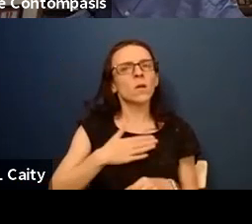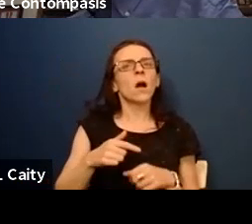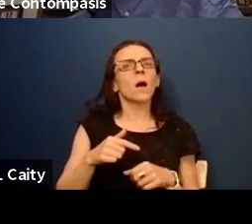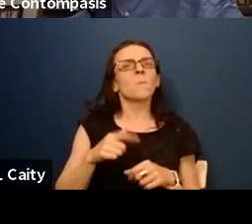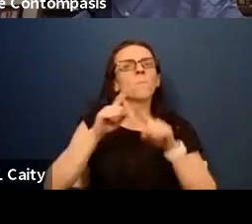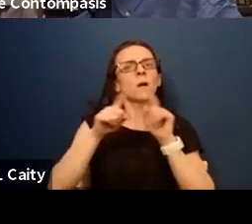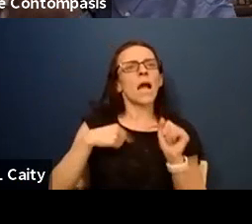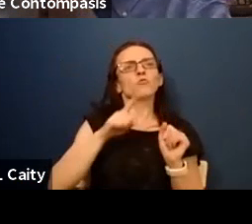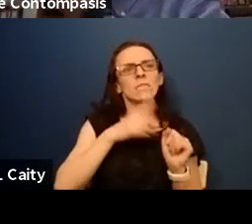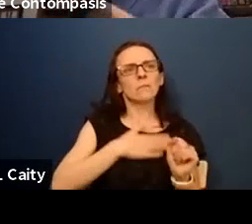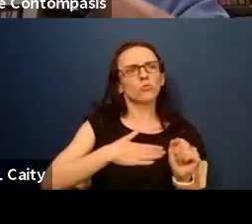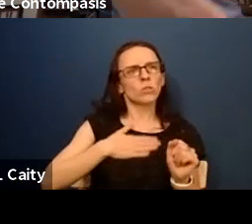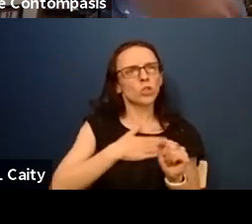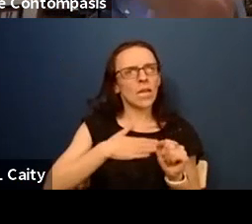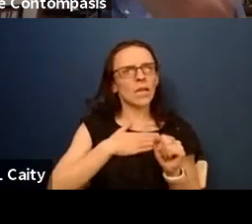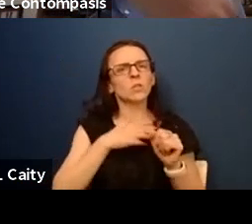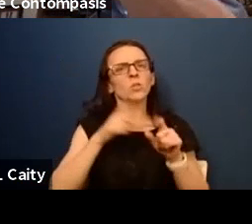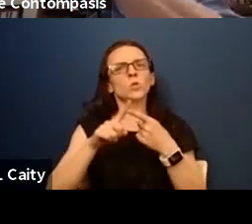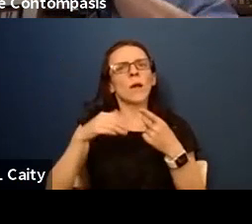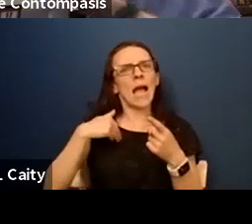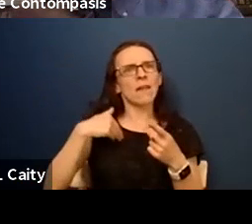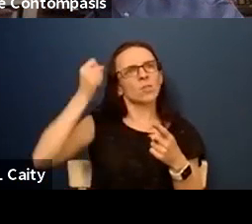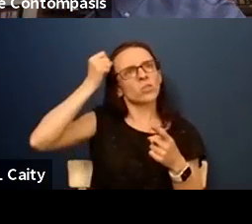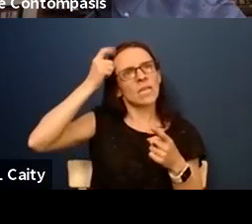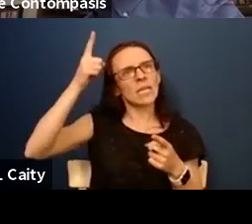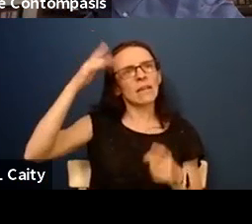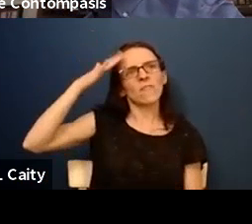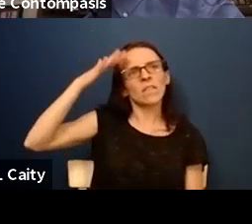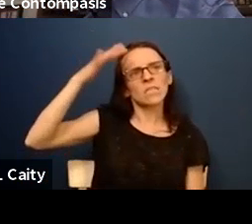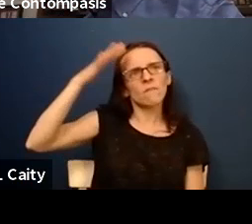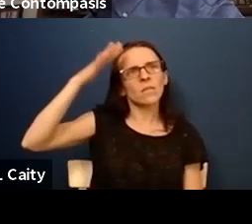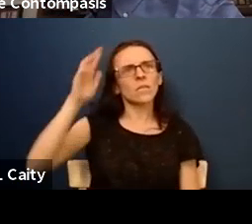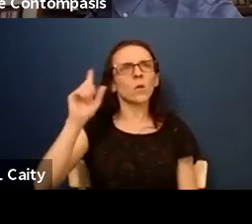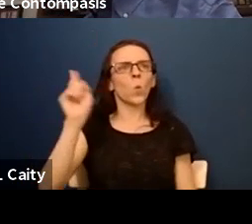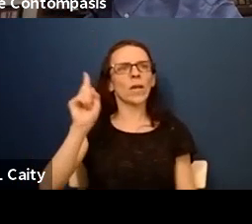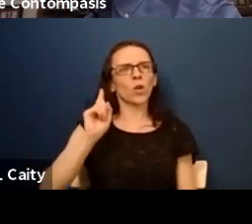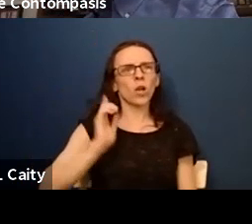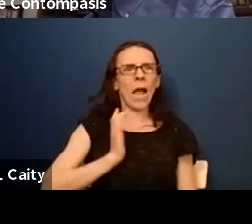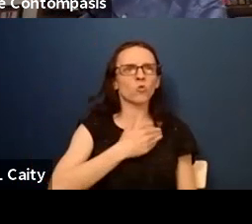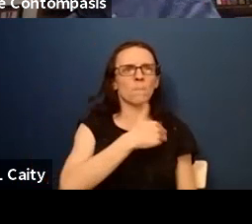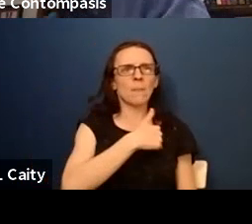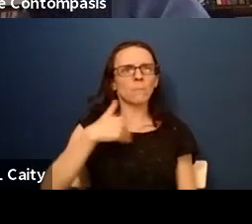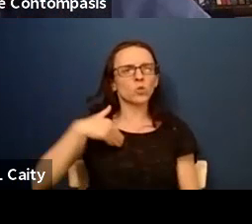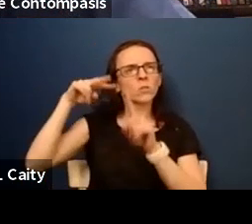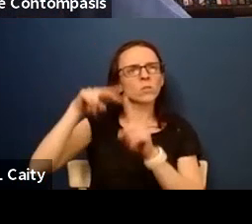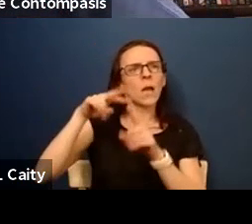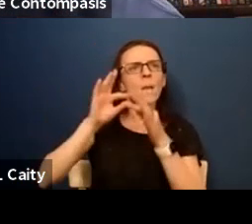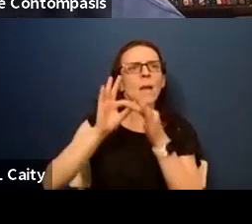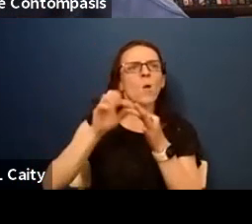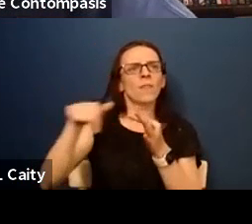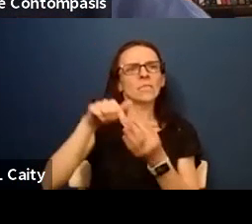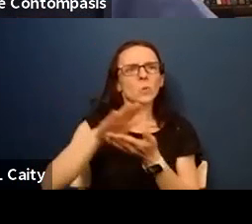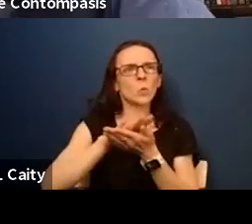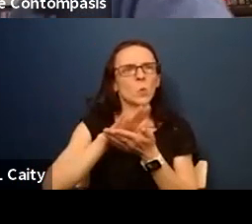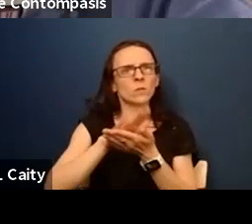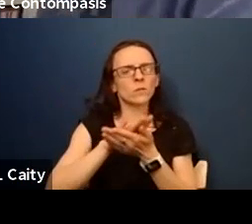having an understanding of philosophically where all of our members stand on these schools, because from